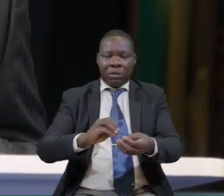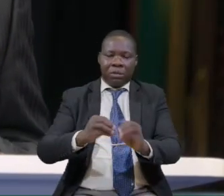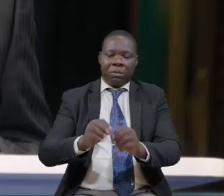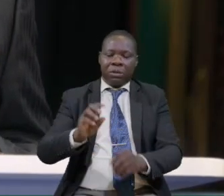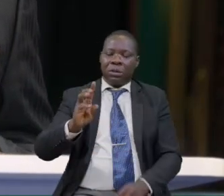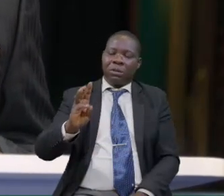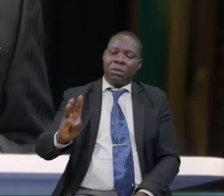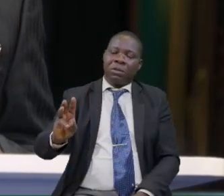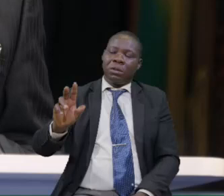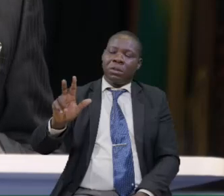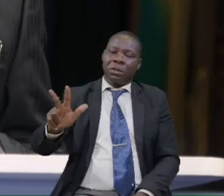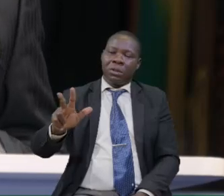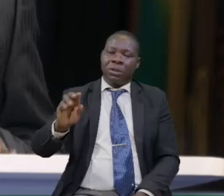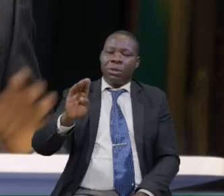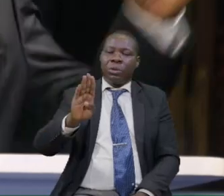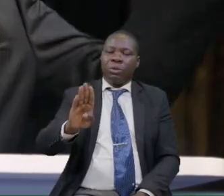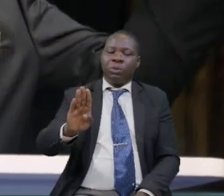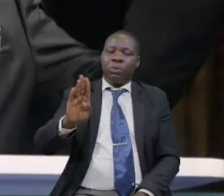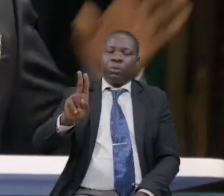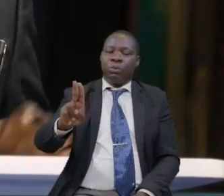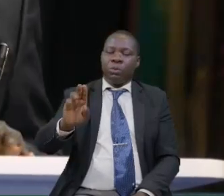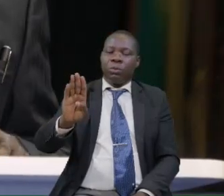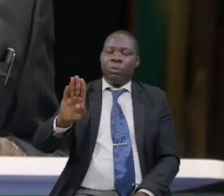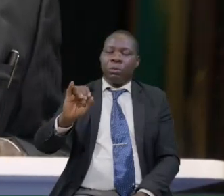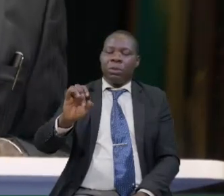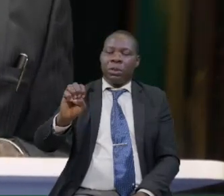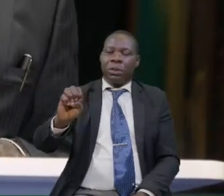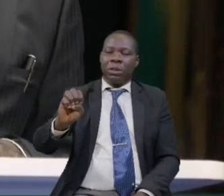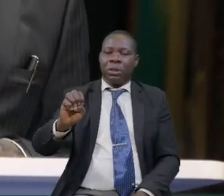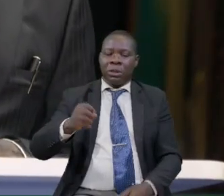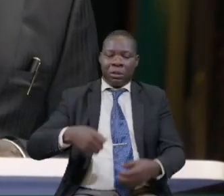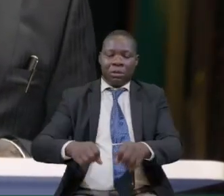63 Ubie Street. It's not far away from this place.